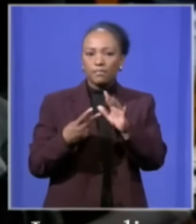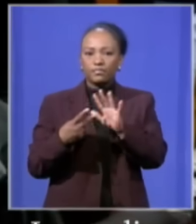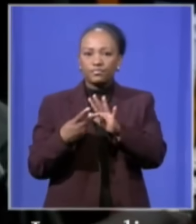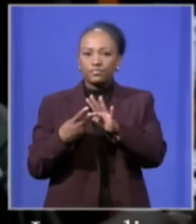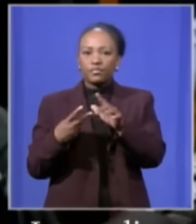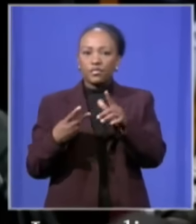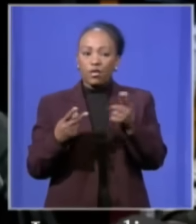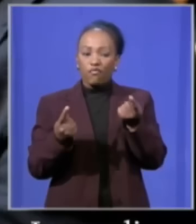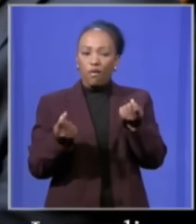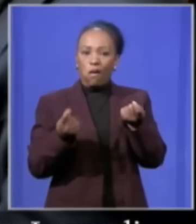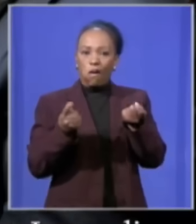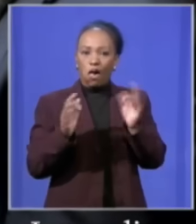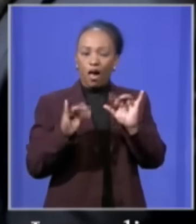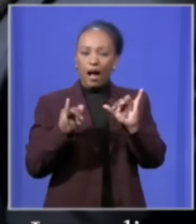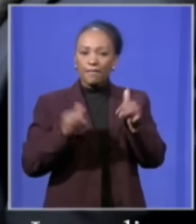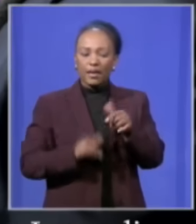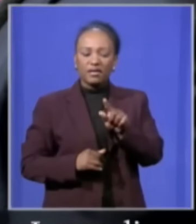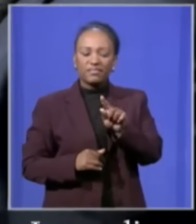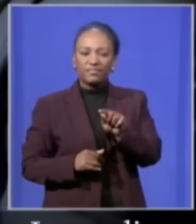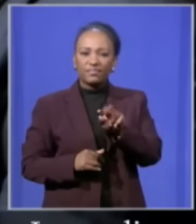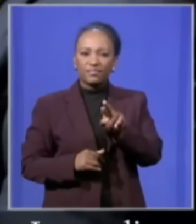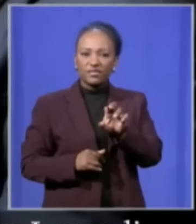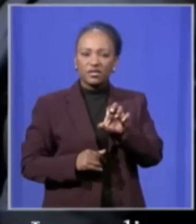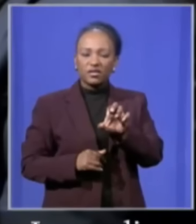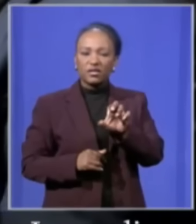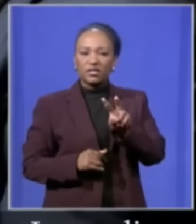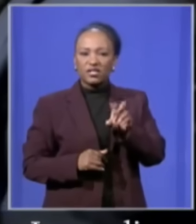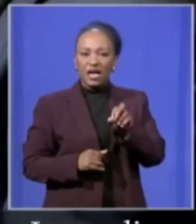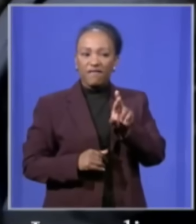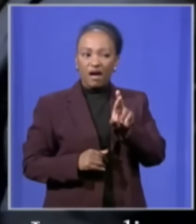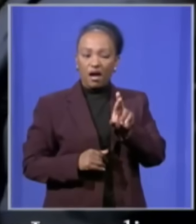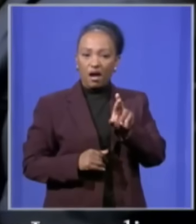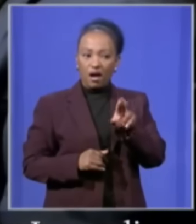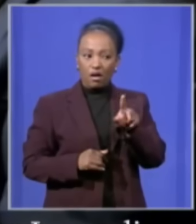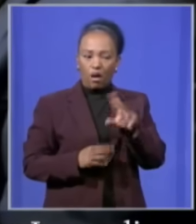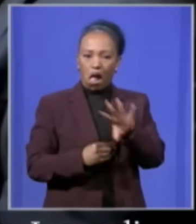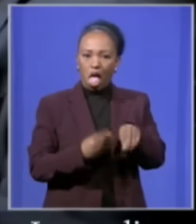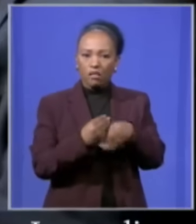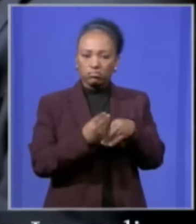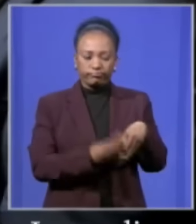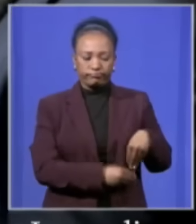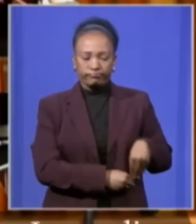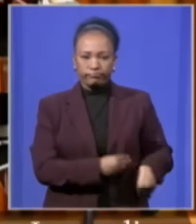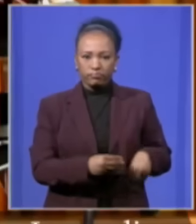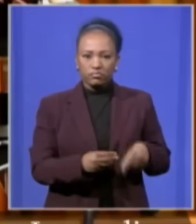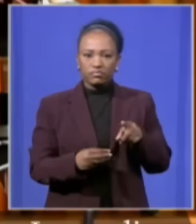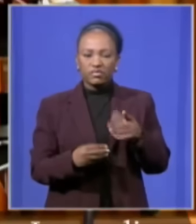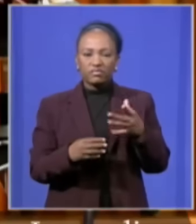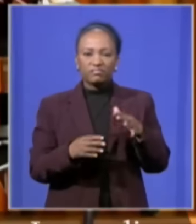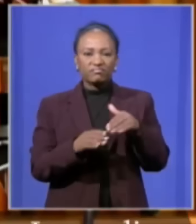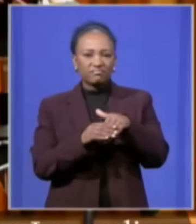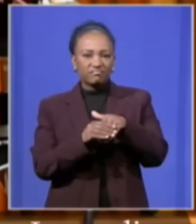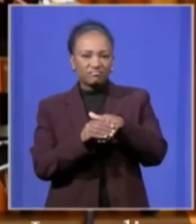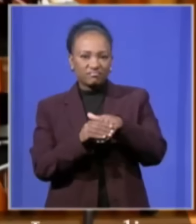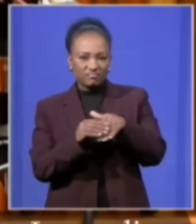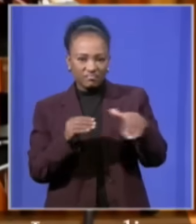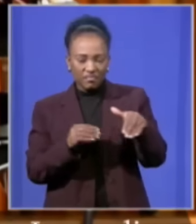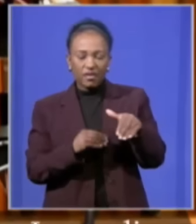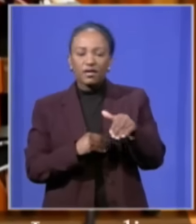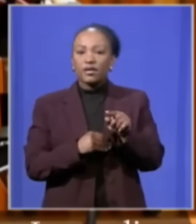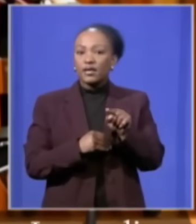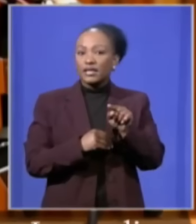mogolo wa khamphane yeo Trevor Neethling o akareditšwe ditatofatšong tša bomenetša. Boraro bo lokolotšwe ka peili ya R20 tša